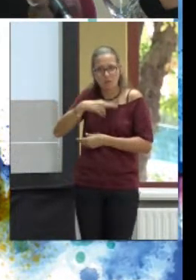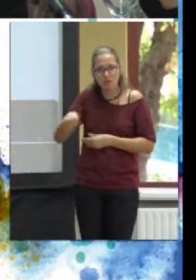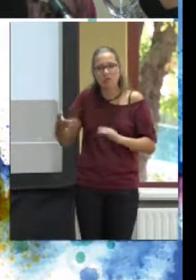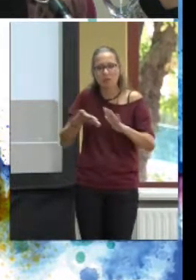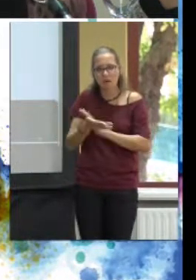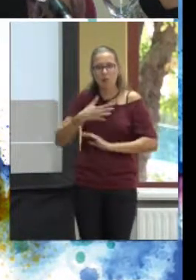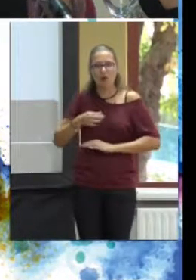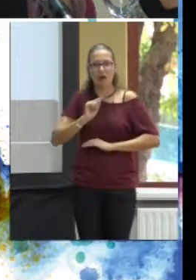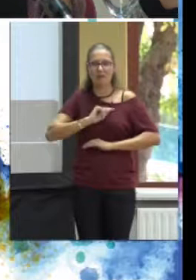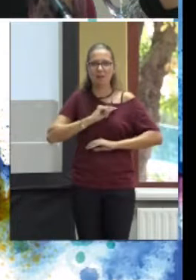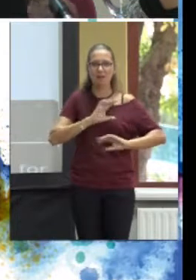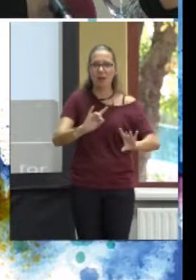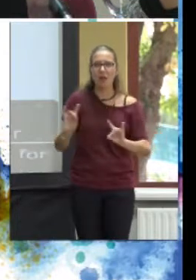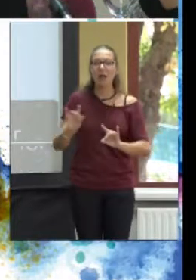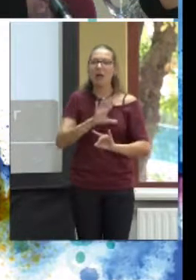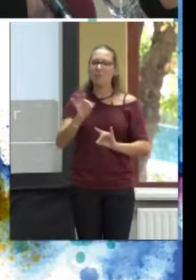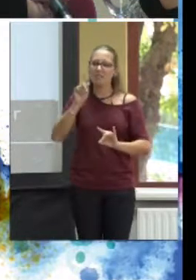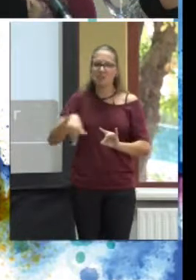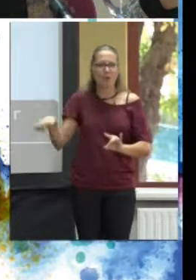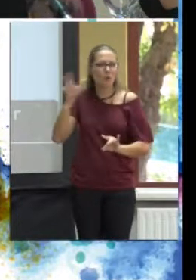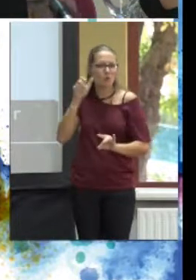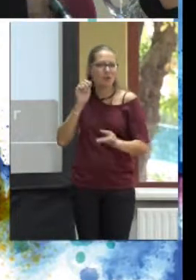hear the rest of people in the rooms,